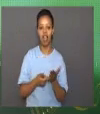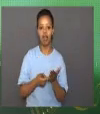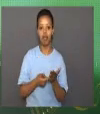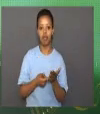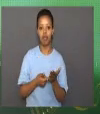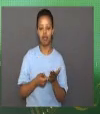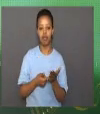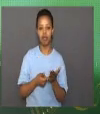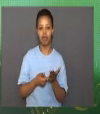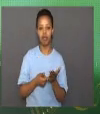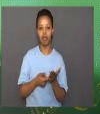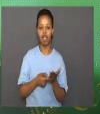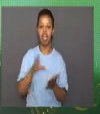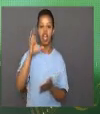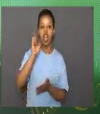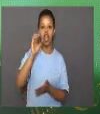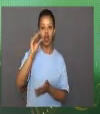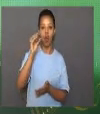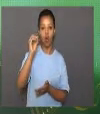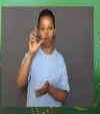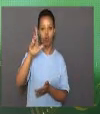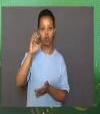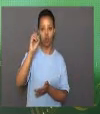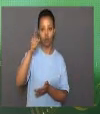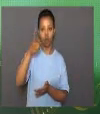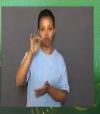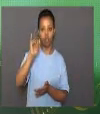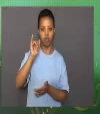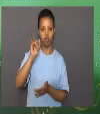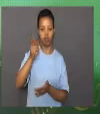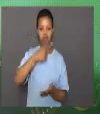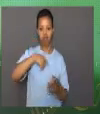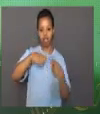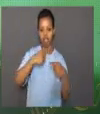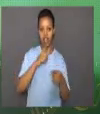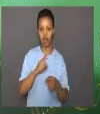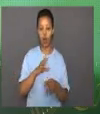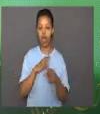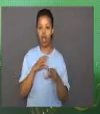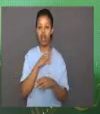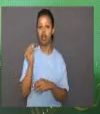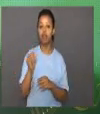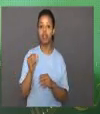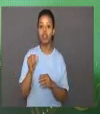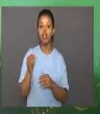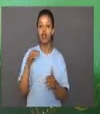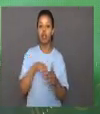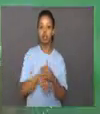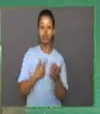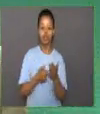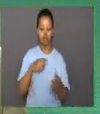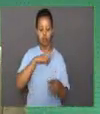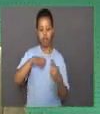In this unit, we will learn a lot about how matter is cycled through